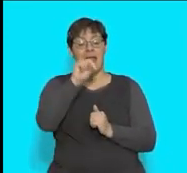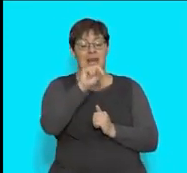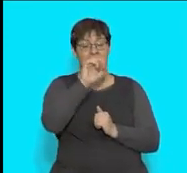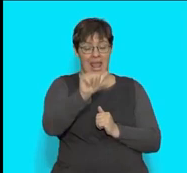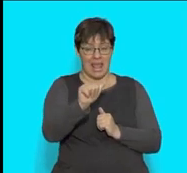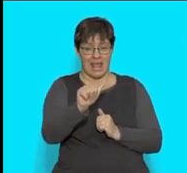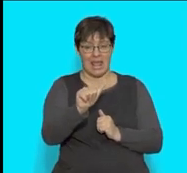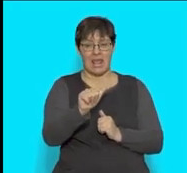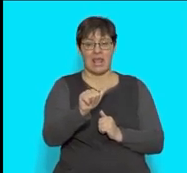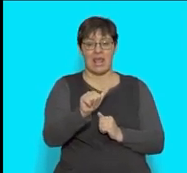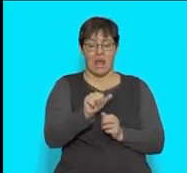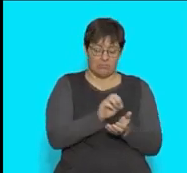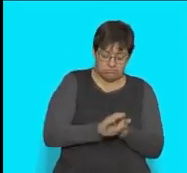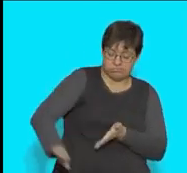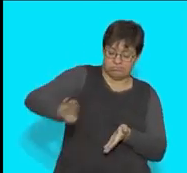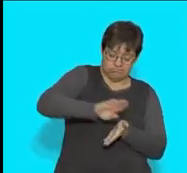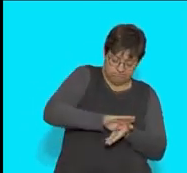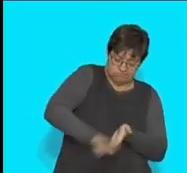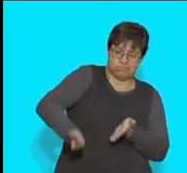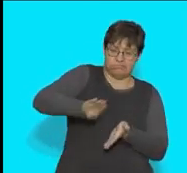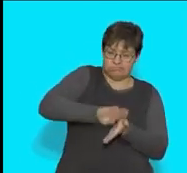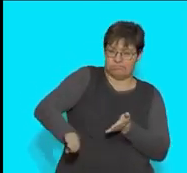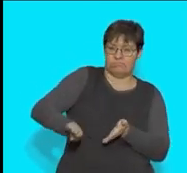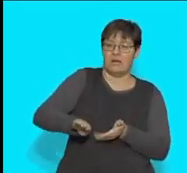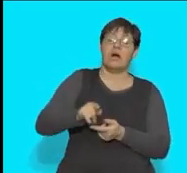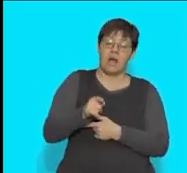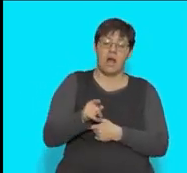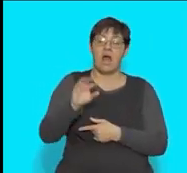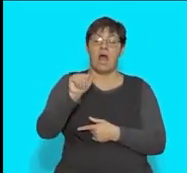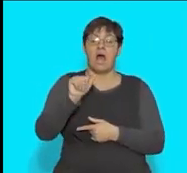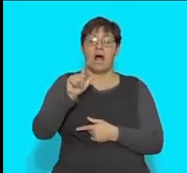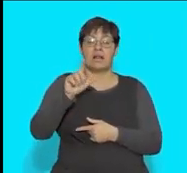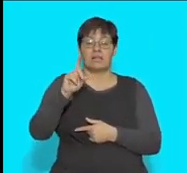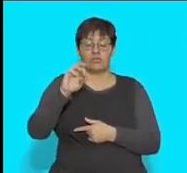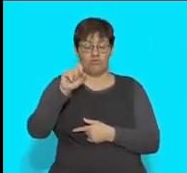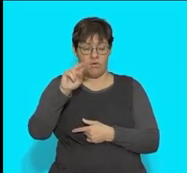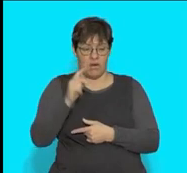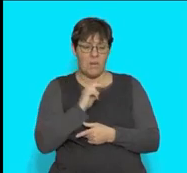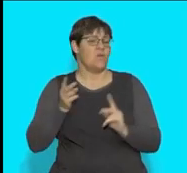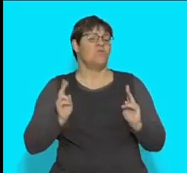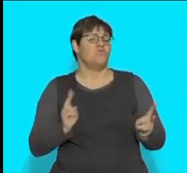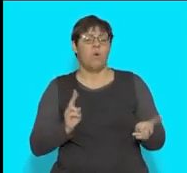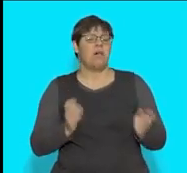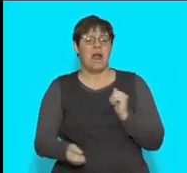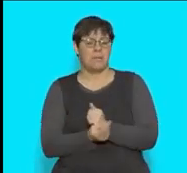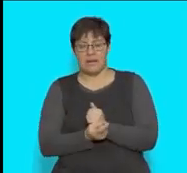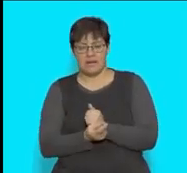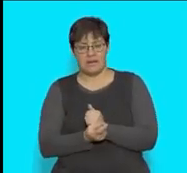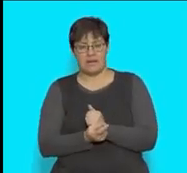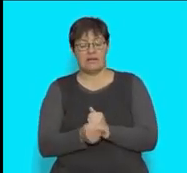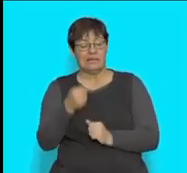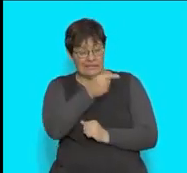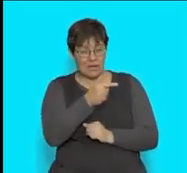is actively pumped out, aldosterone. So instead of it just happening